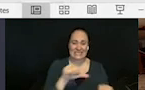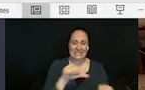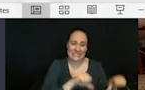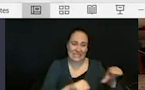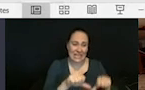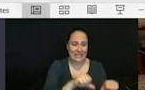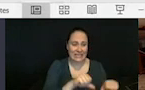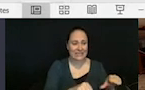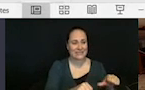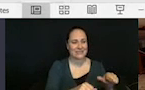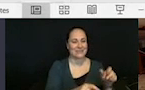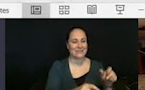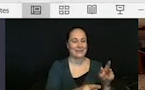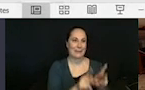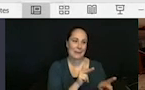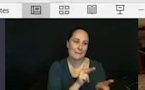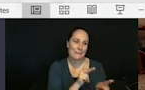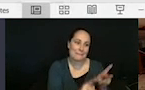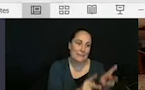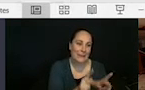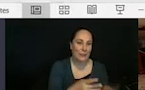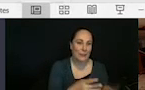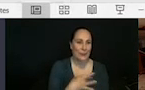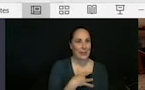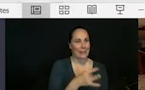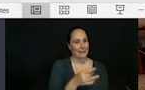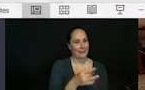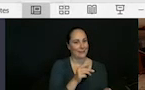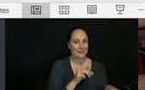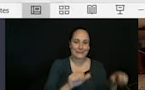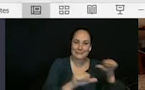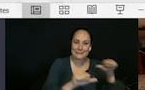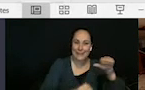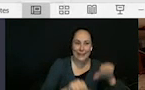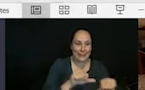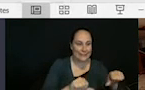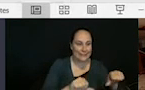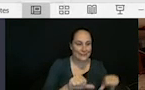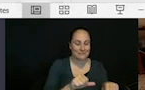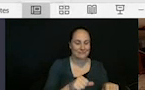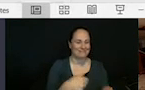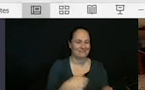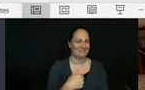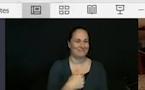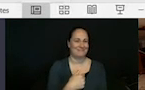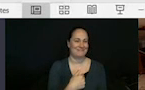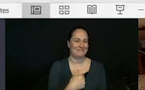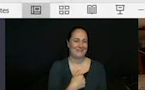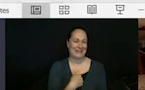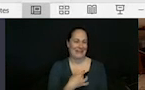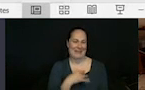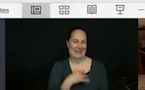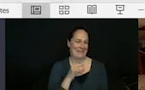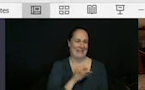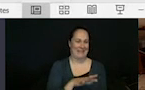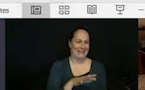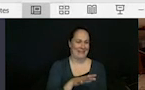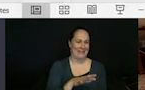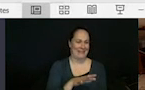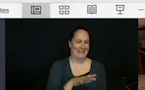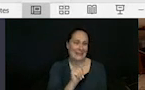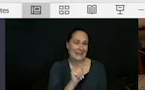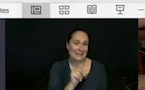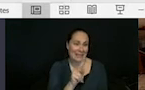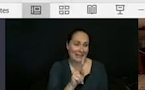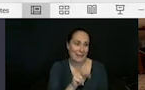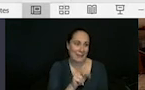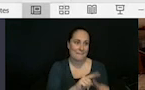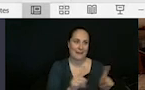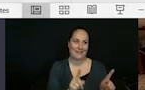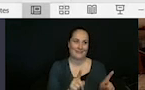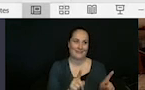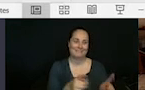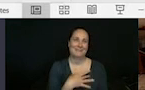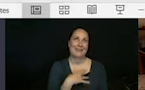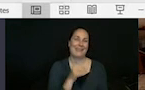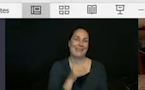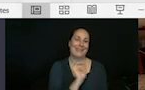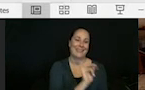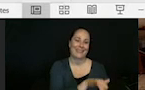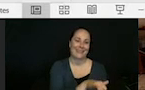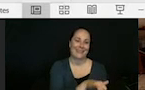science. I was impressed. As a non-TV watcher, I still found it funny. Yeah, it's a great show. But fine, that's so